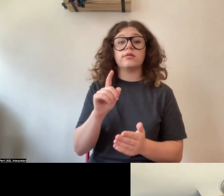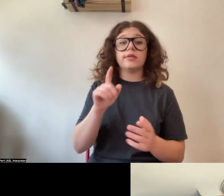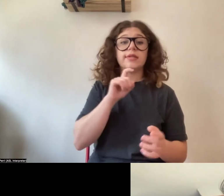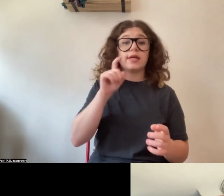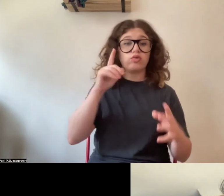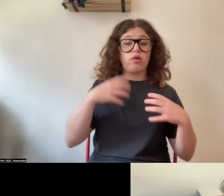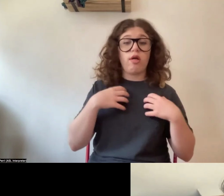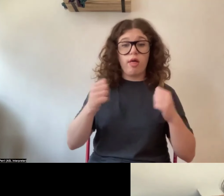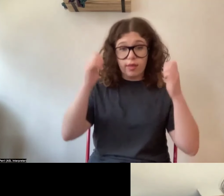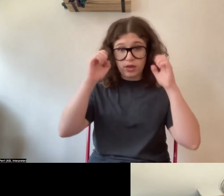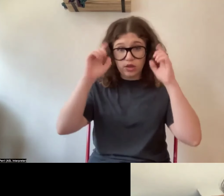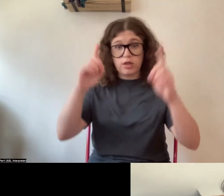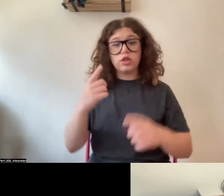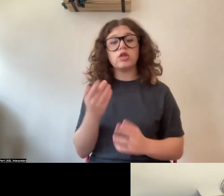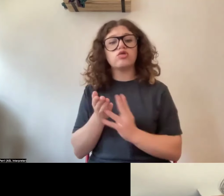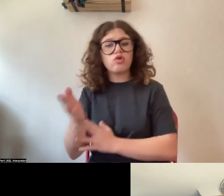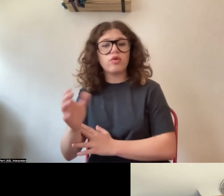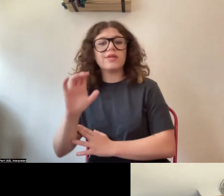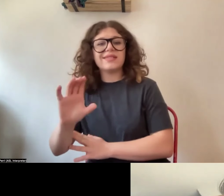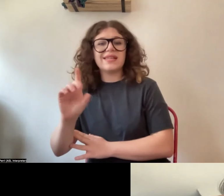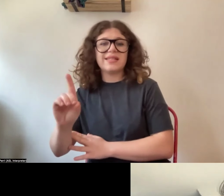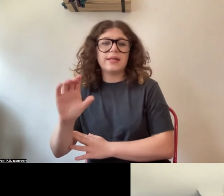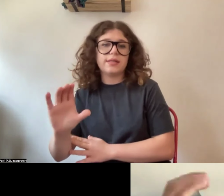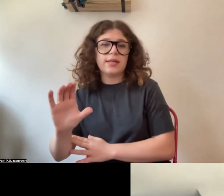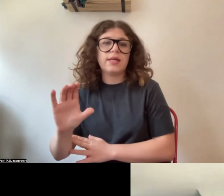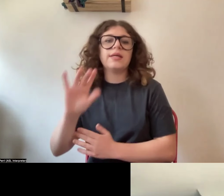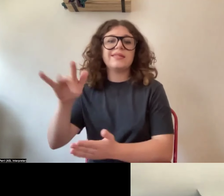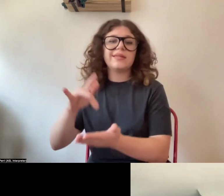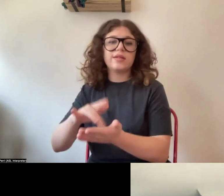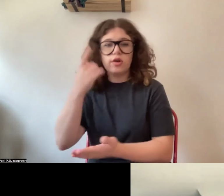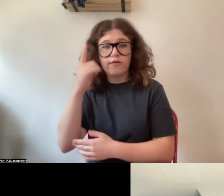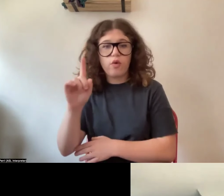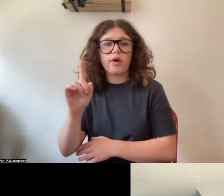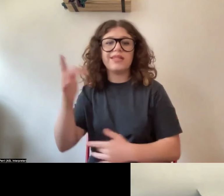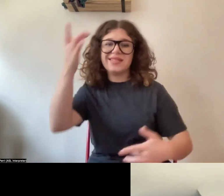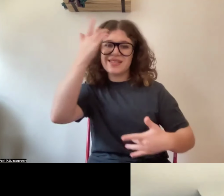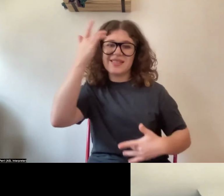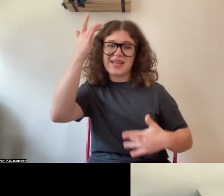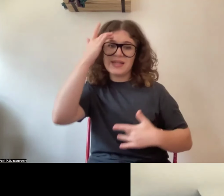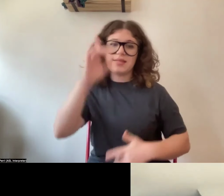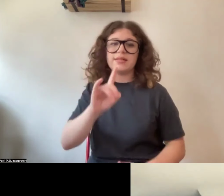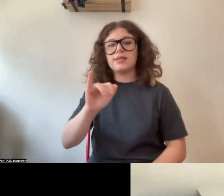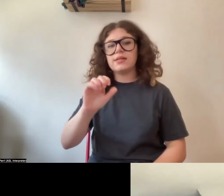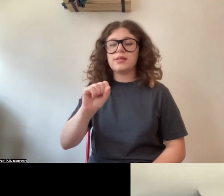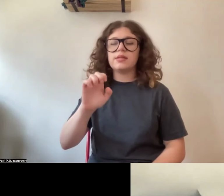through the CDC, or the Center for Diseases. I forgot the name of the acronym, sorry.